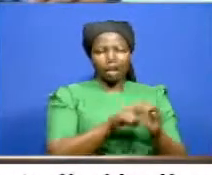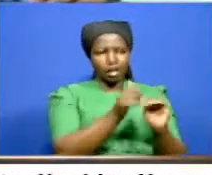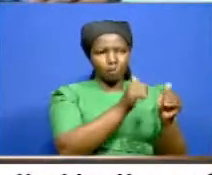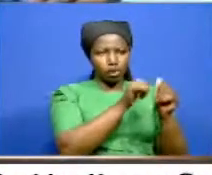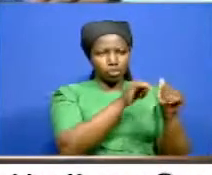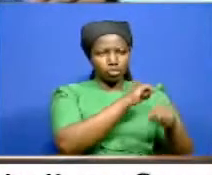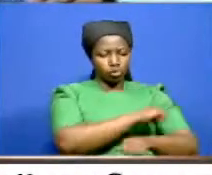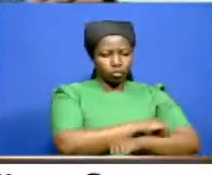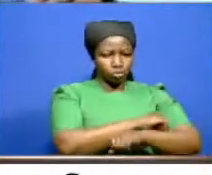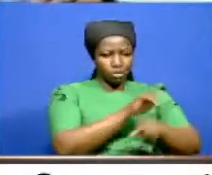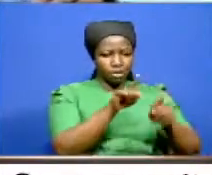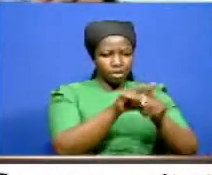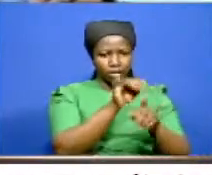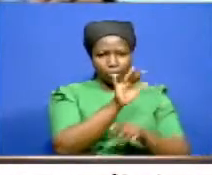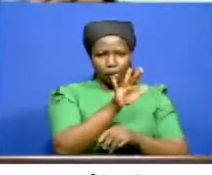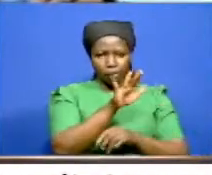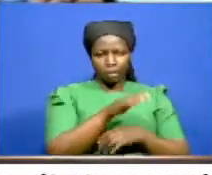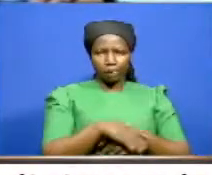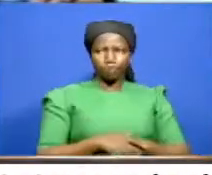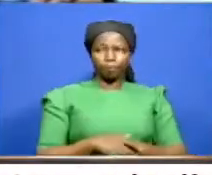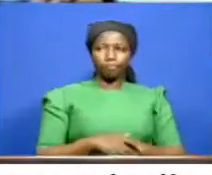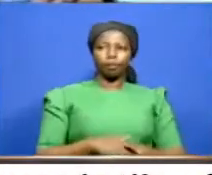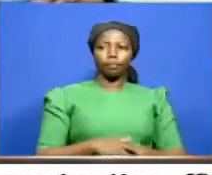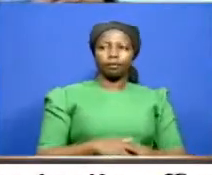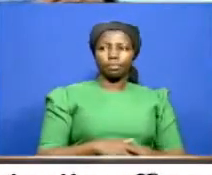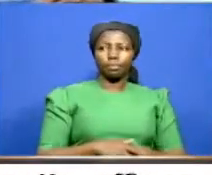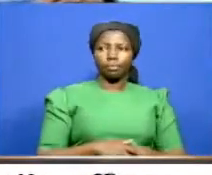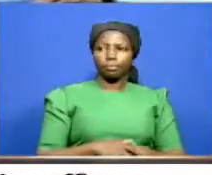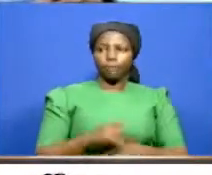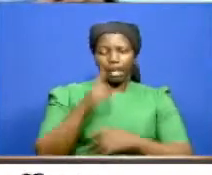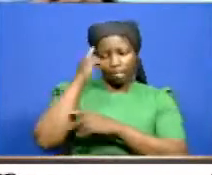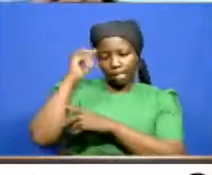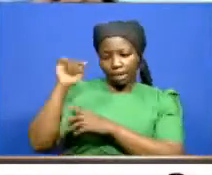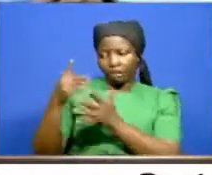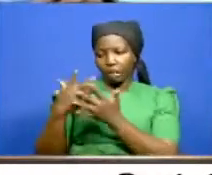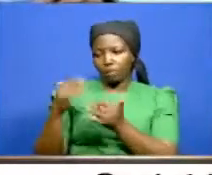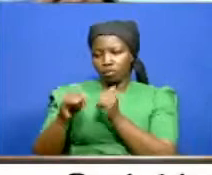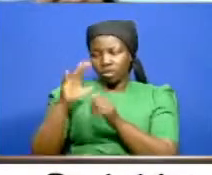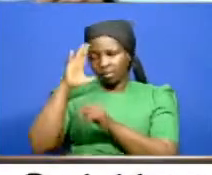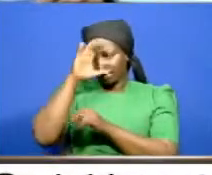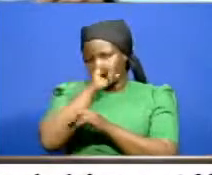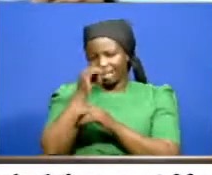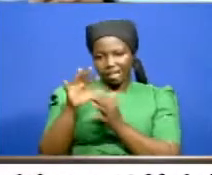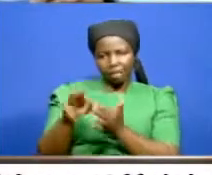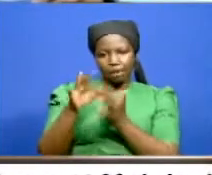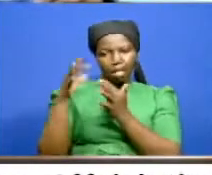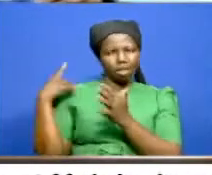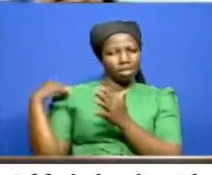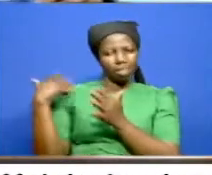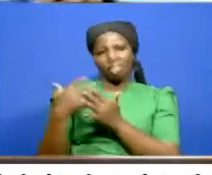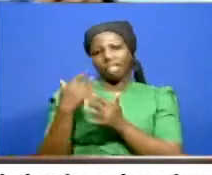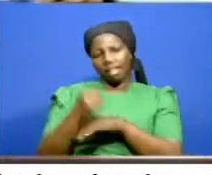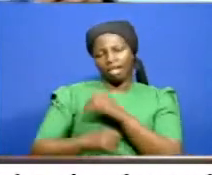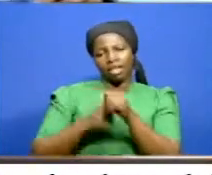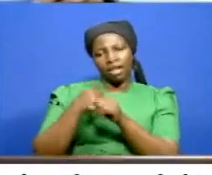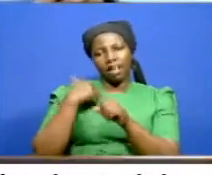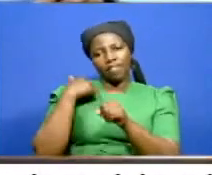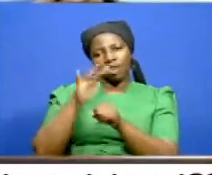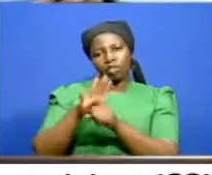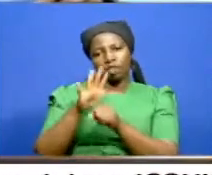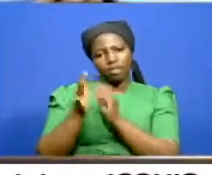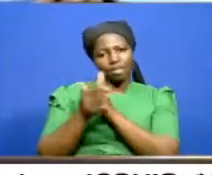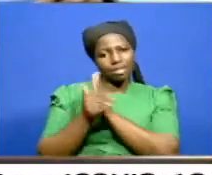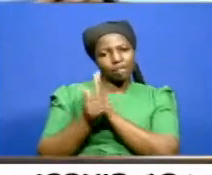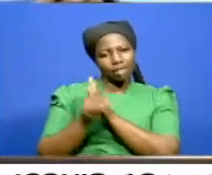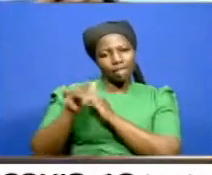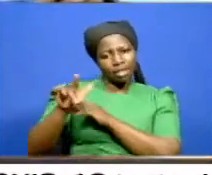yours? True. I think it's something that we've been lacking, especially over the years. There's a lot of talent at the grassroots, but they never get